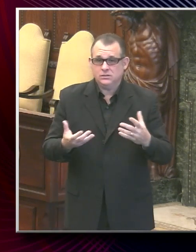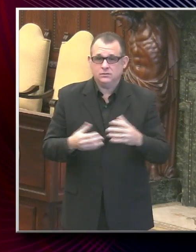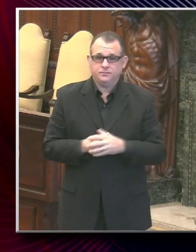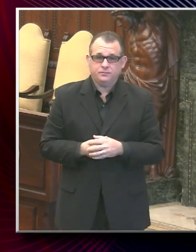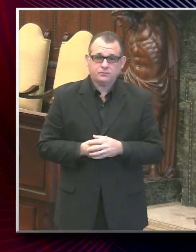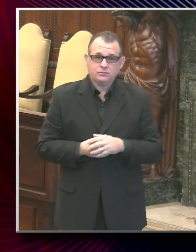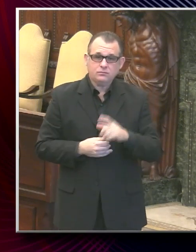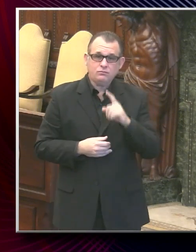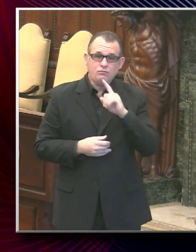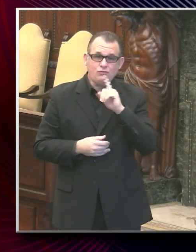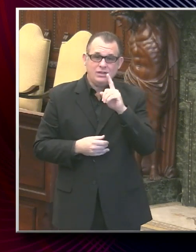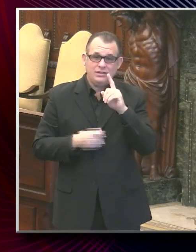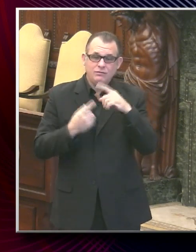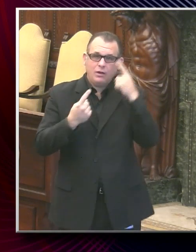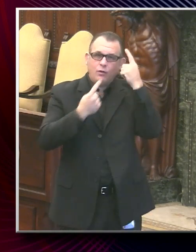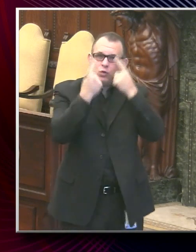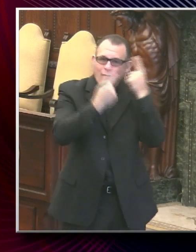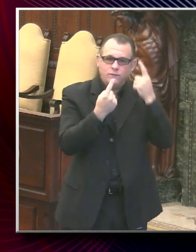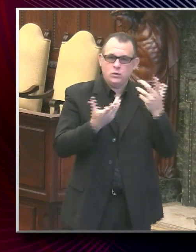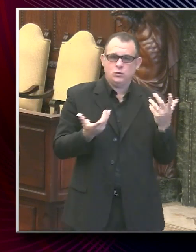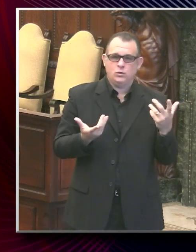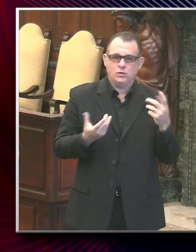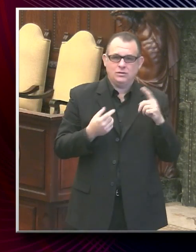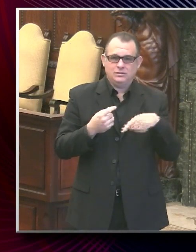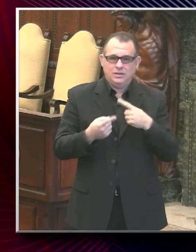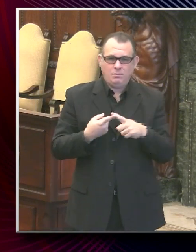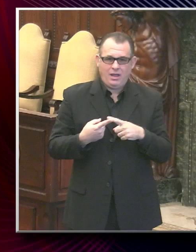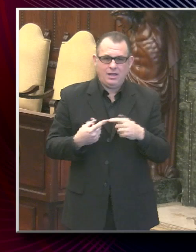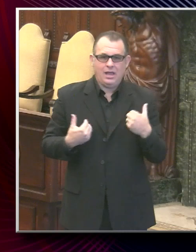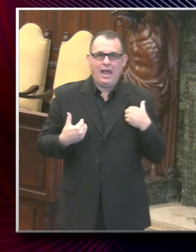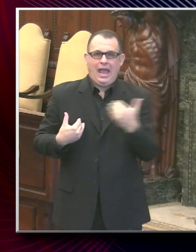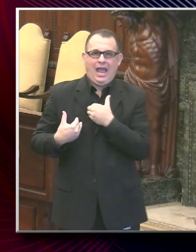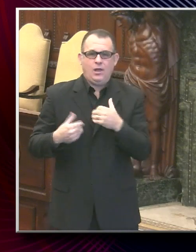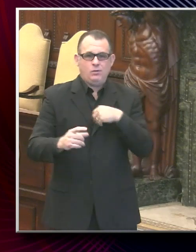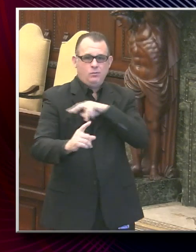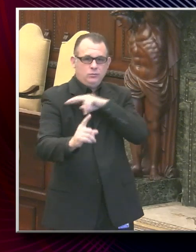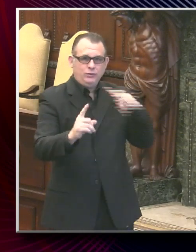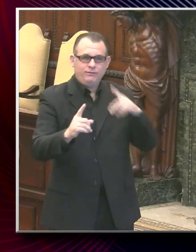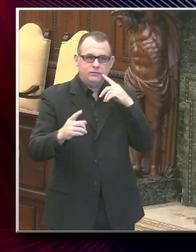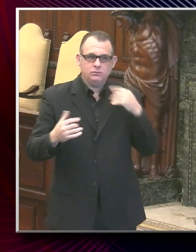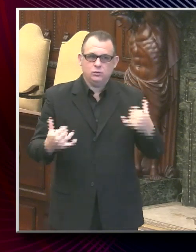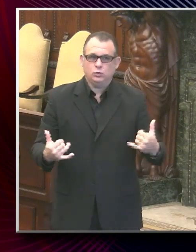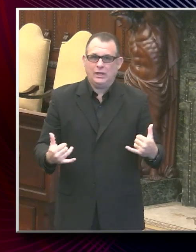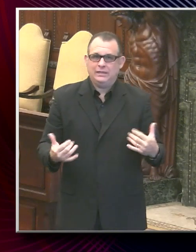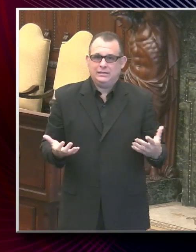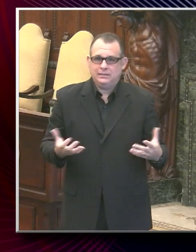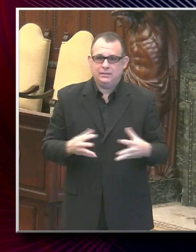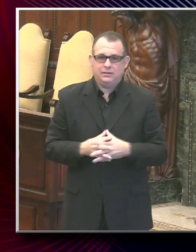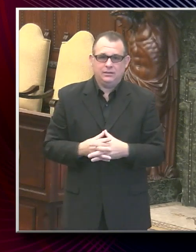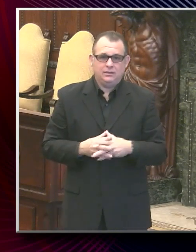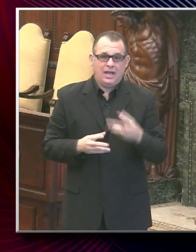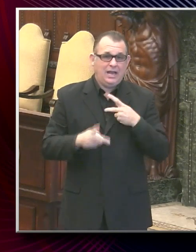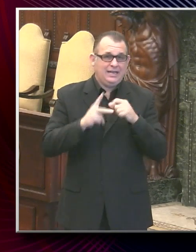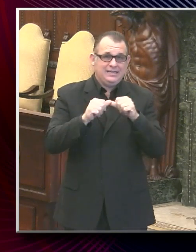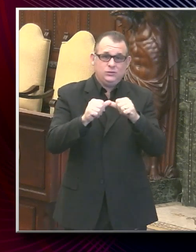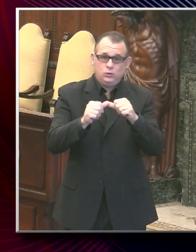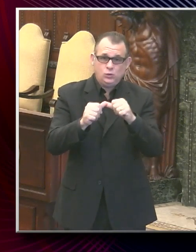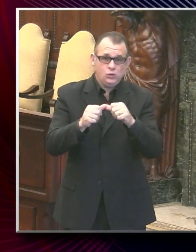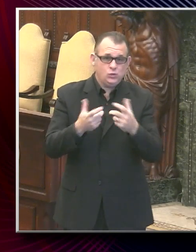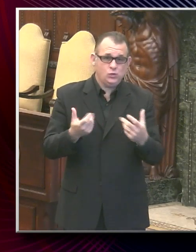be thoughtful about what our position is today. And I continue to stand by them.